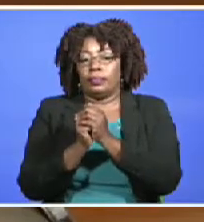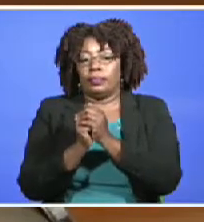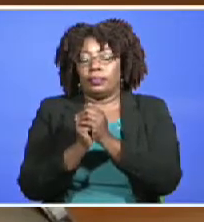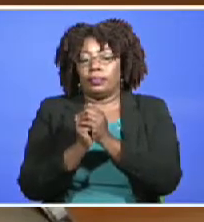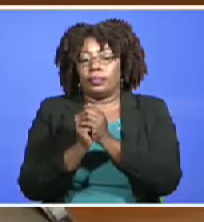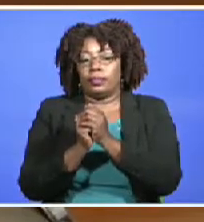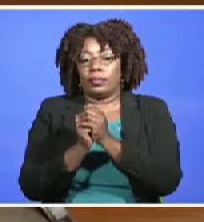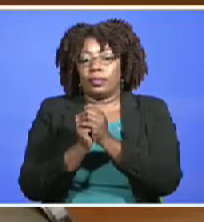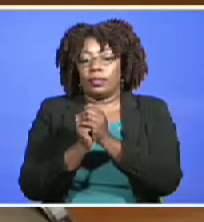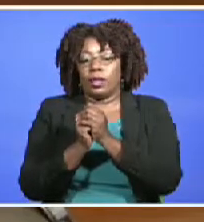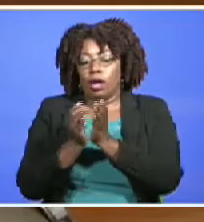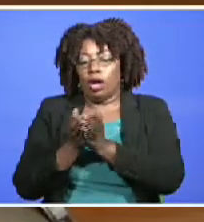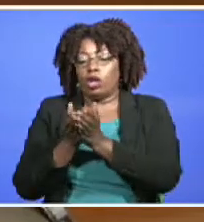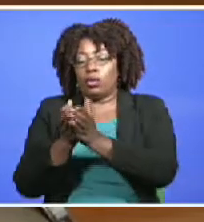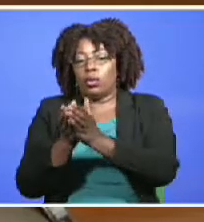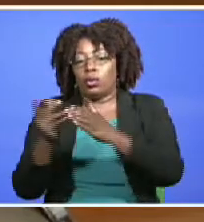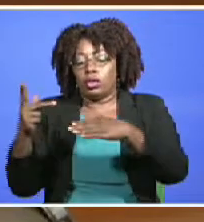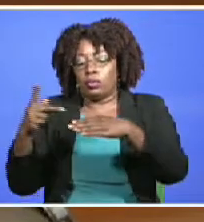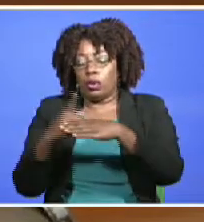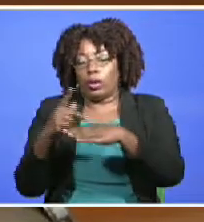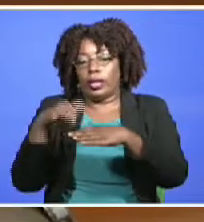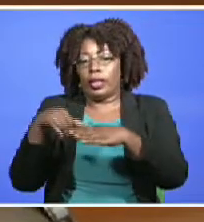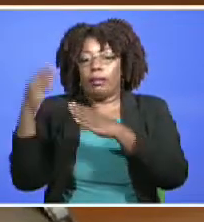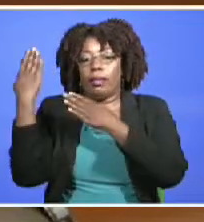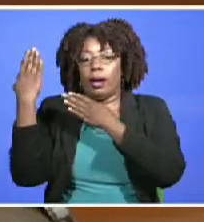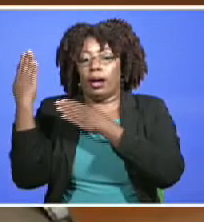cruise port in the Bahamas.